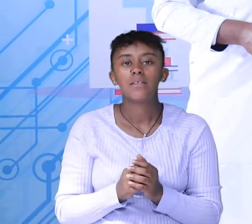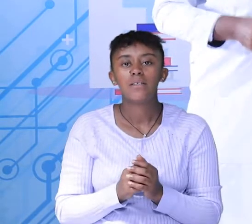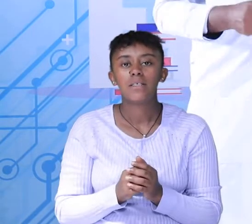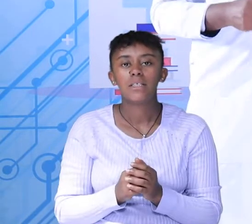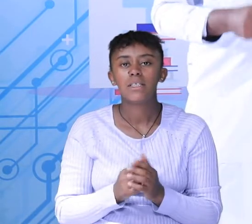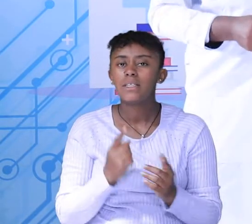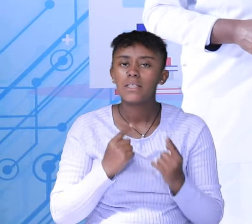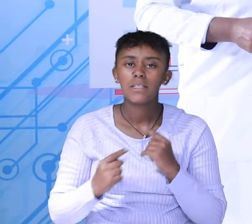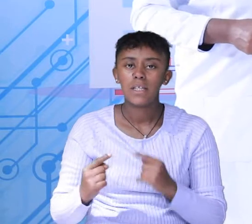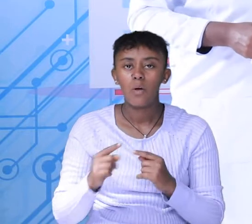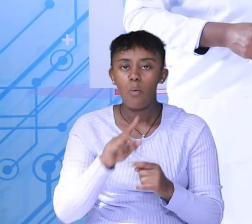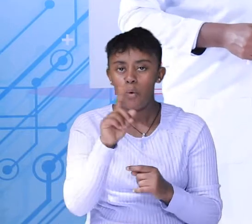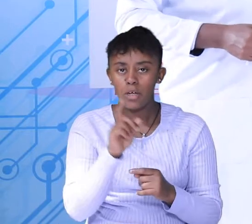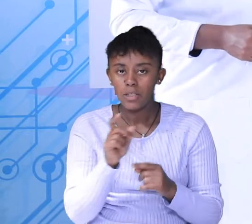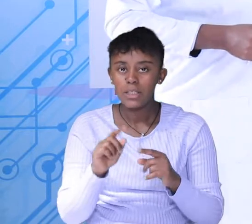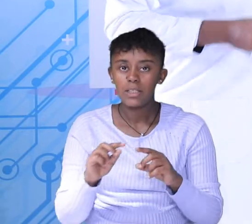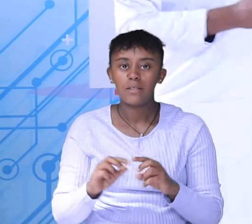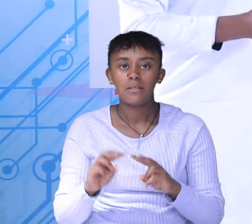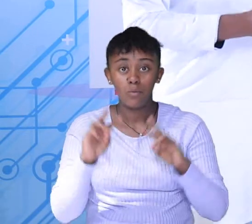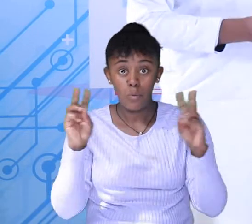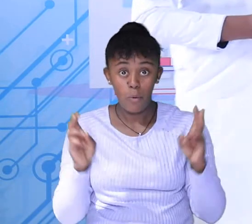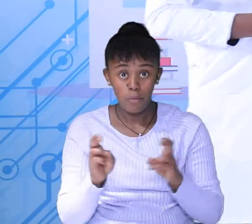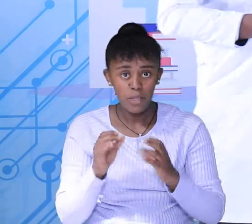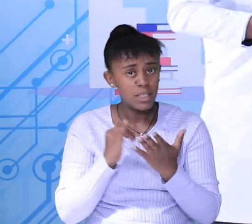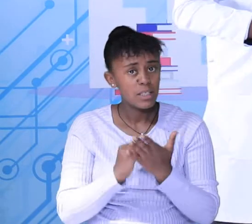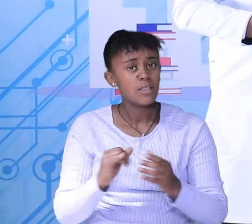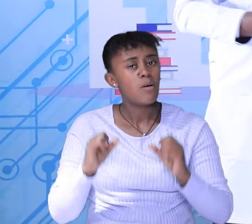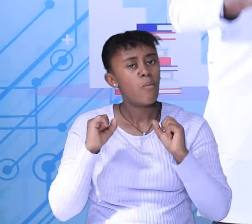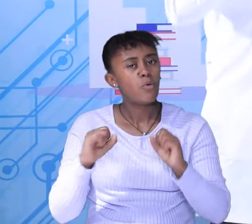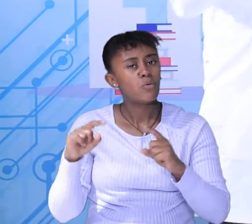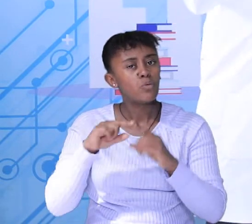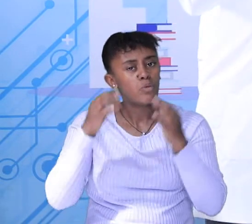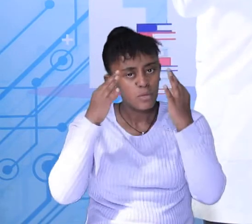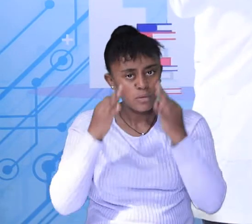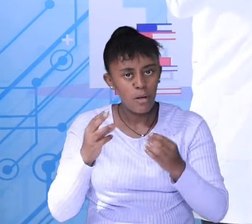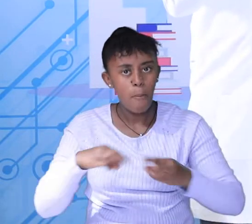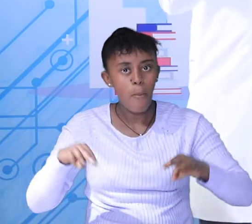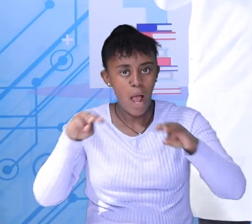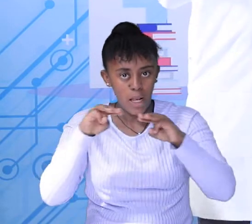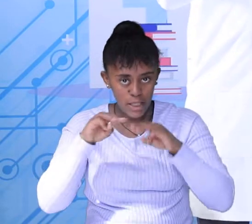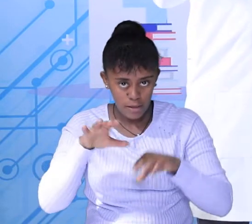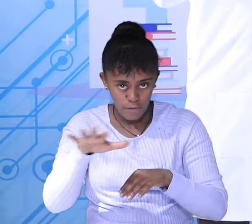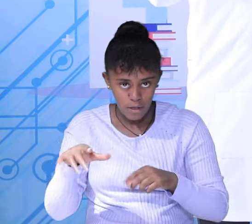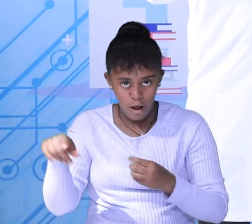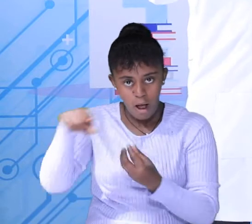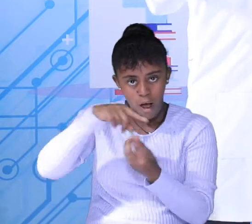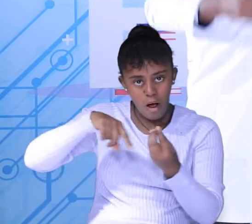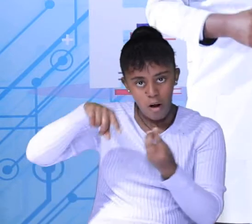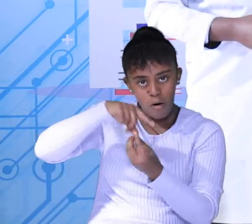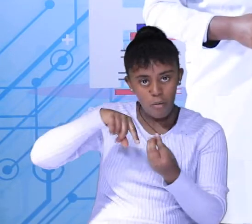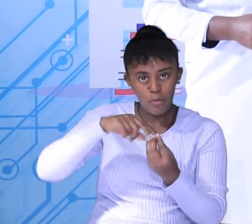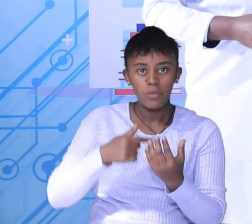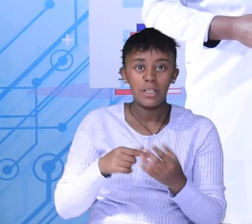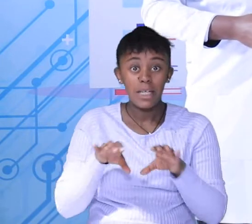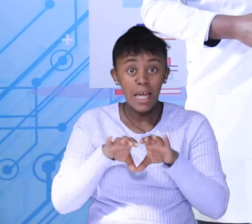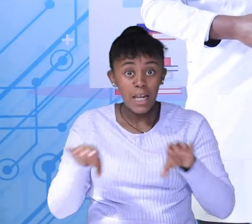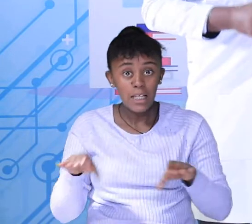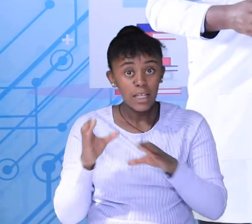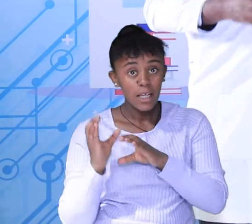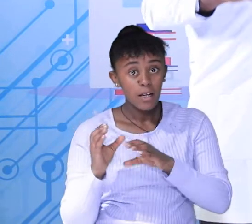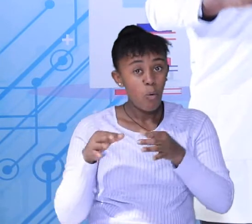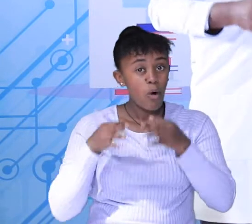In this case, the current and the magnetic field are opposite. In this case, the current is moving downward, but the magnetic field are acting in this